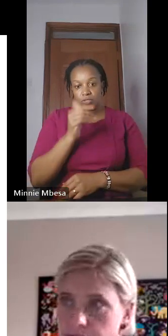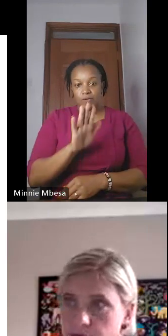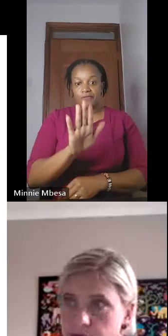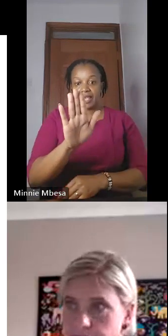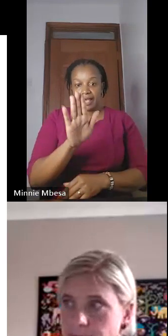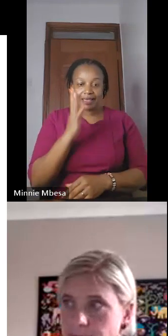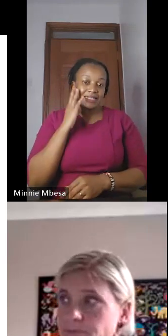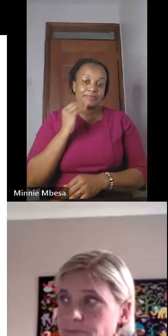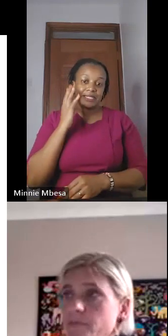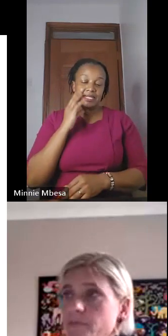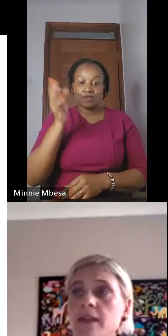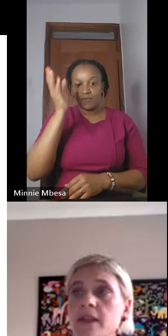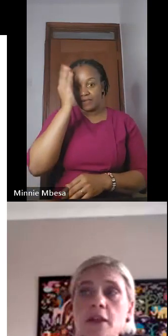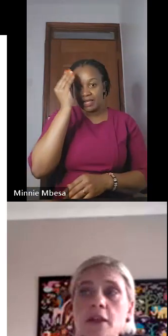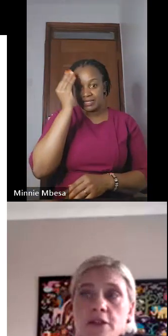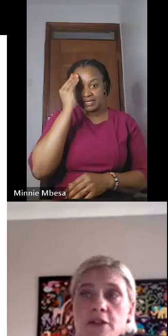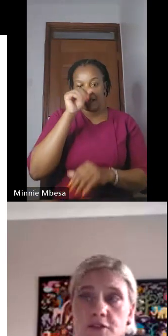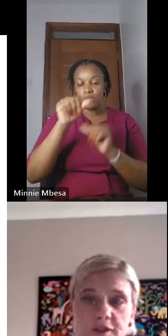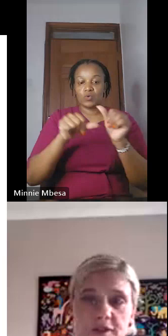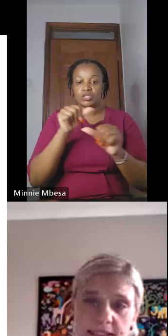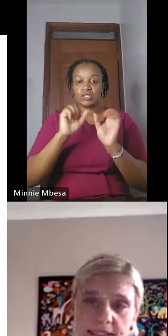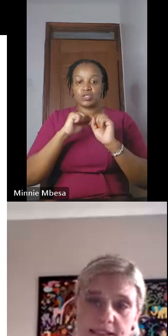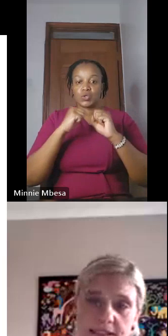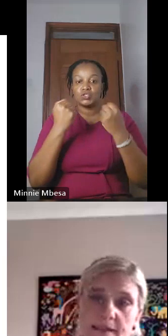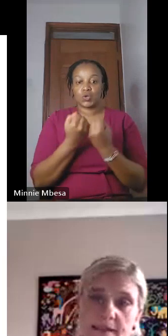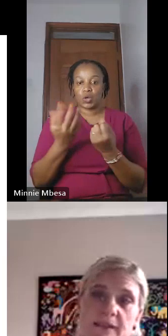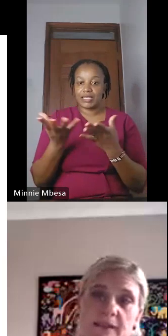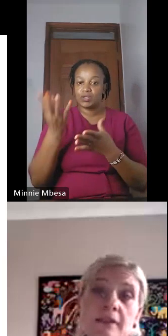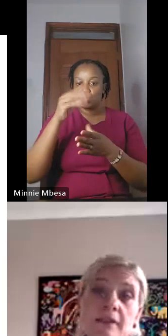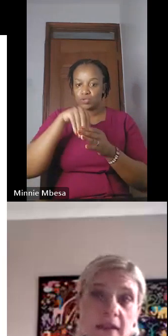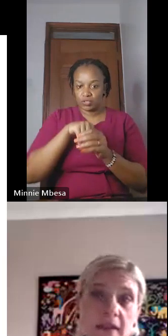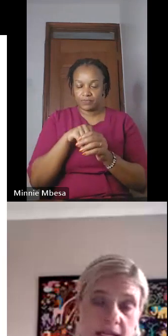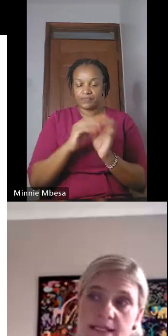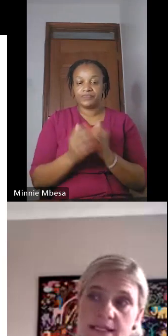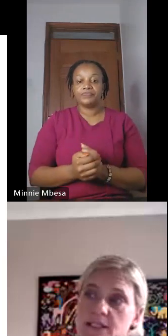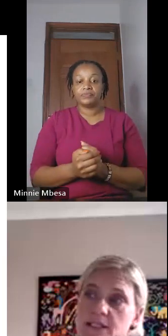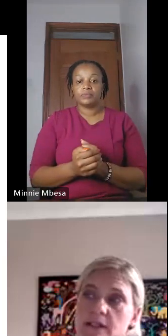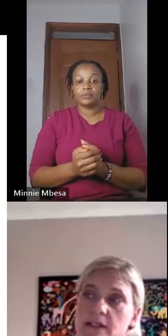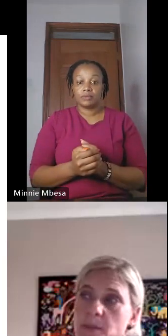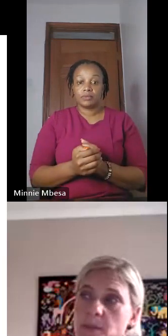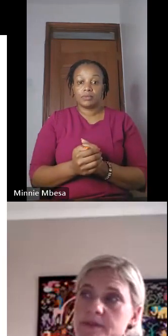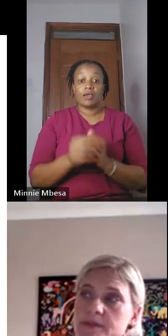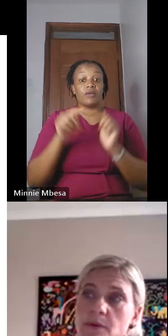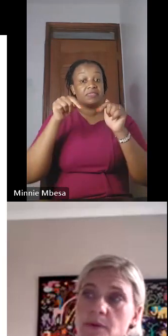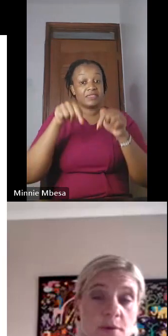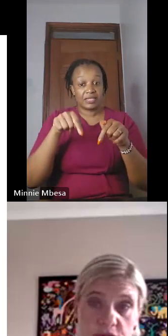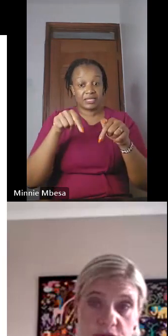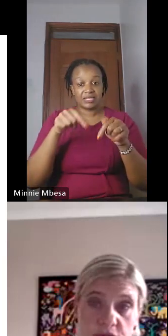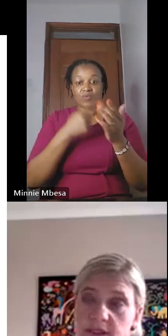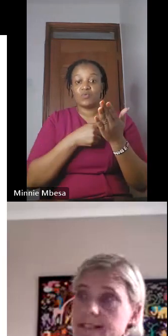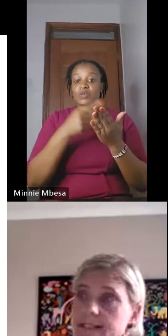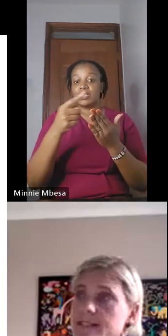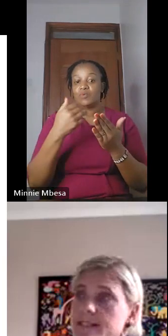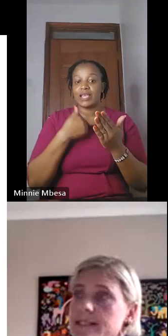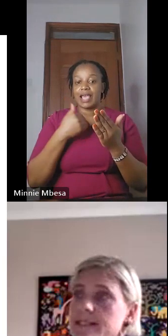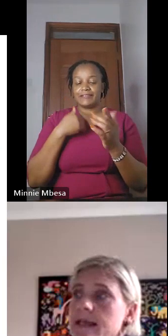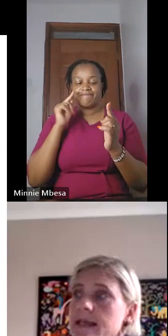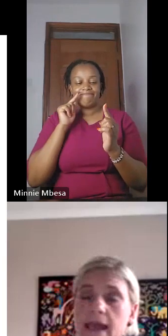social inclusion. So to facilitate this, we've been very intentional about our